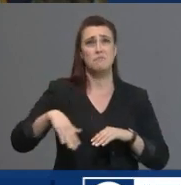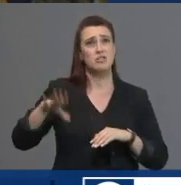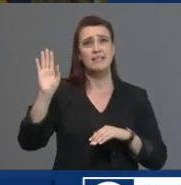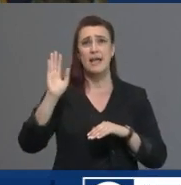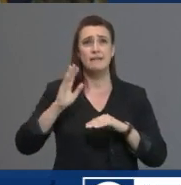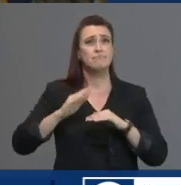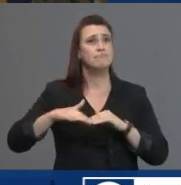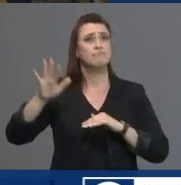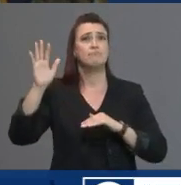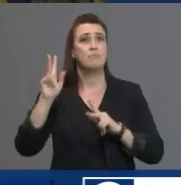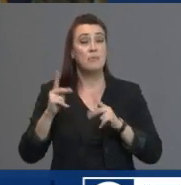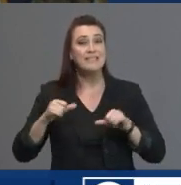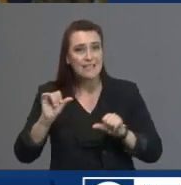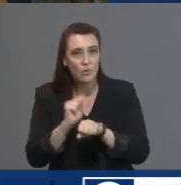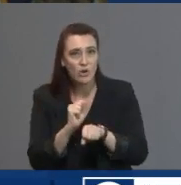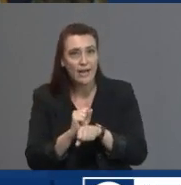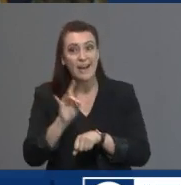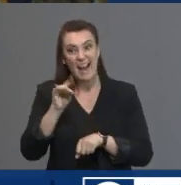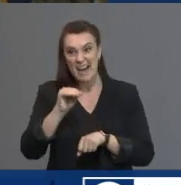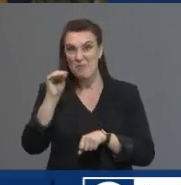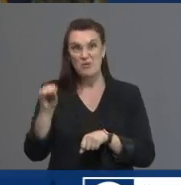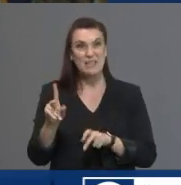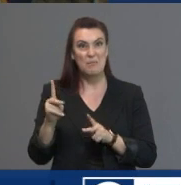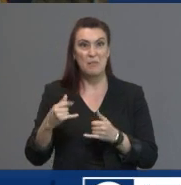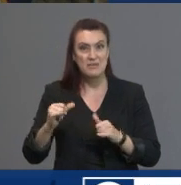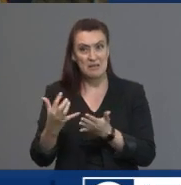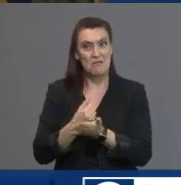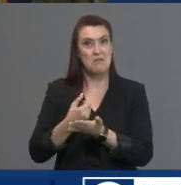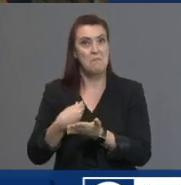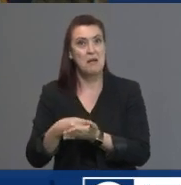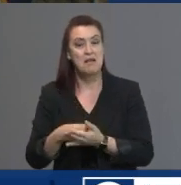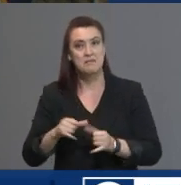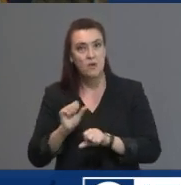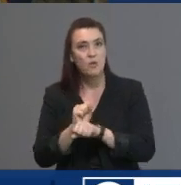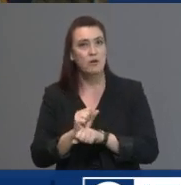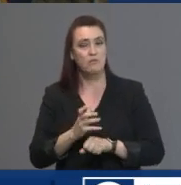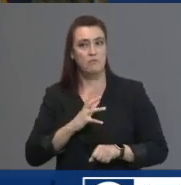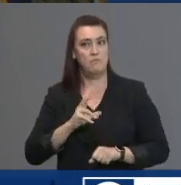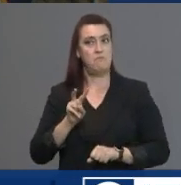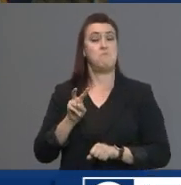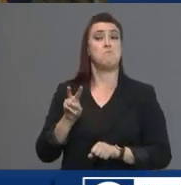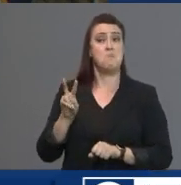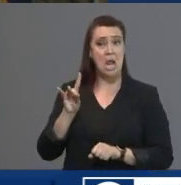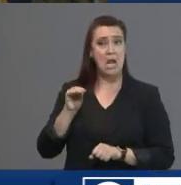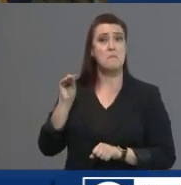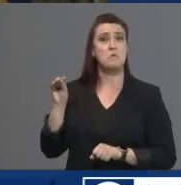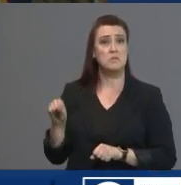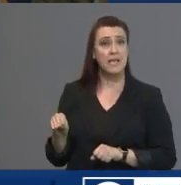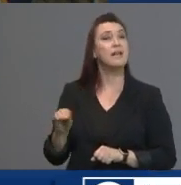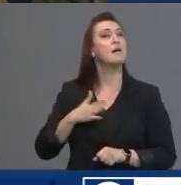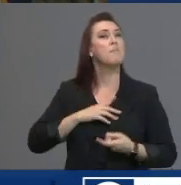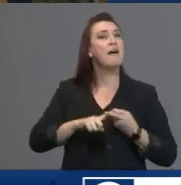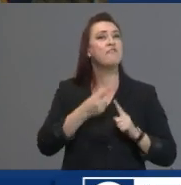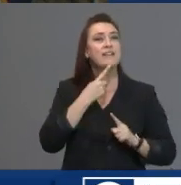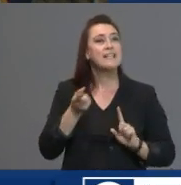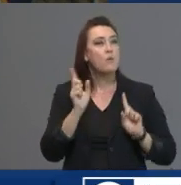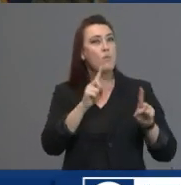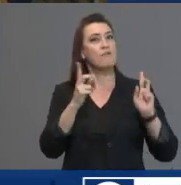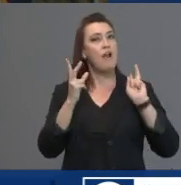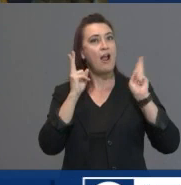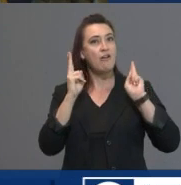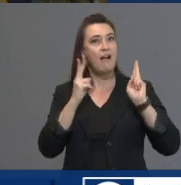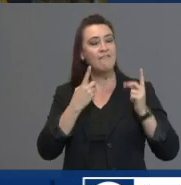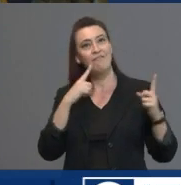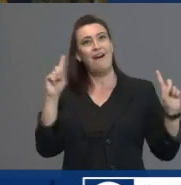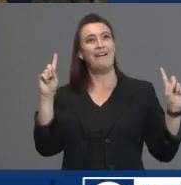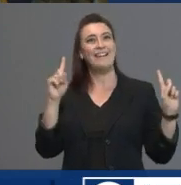that has not lost their job, that has not had a decline in pay. I had a friend of mine who said that when he went to see his barber